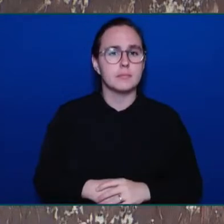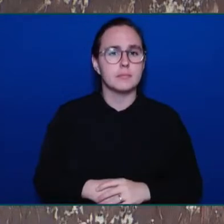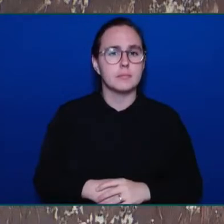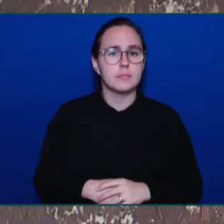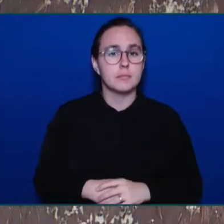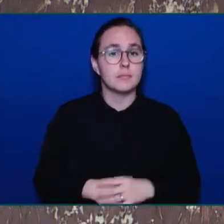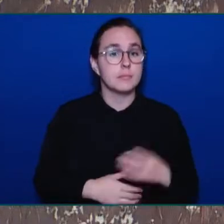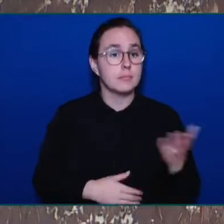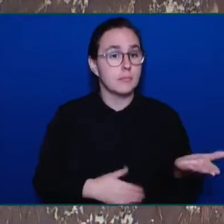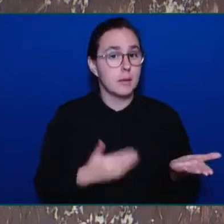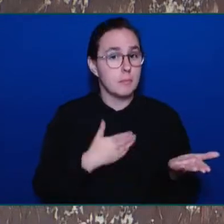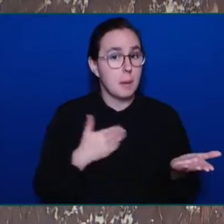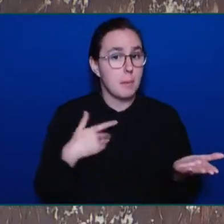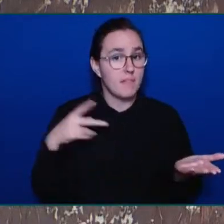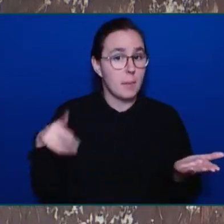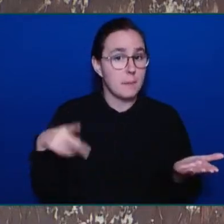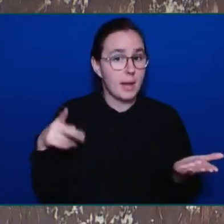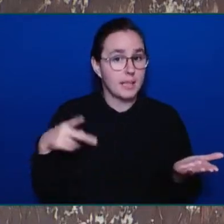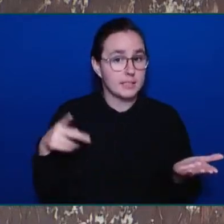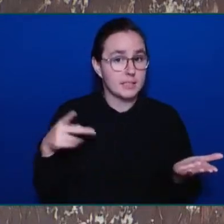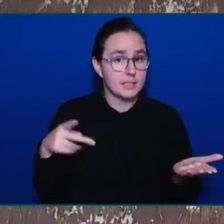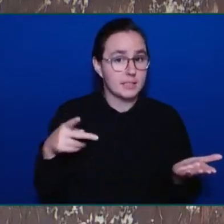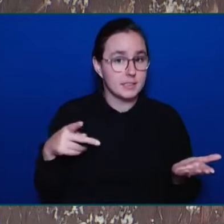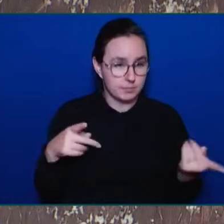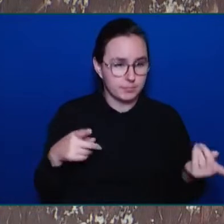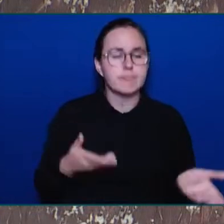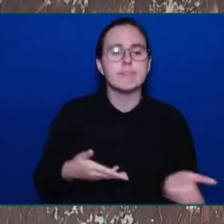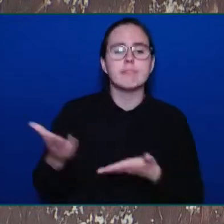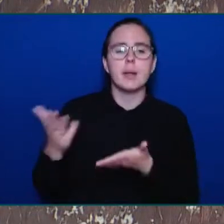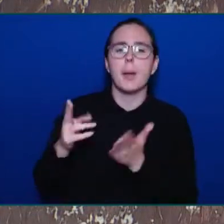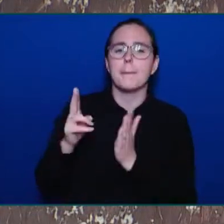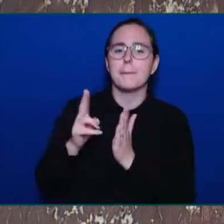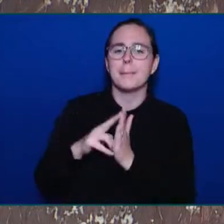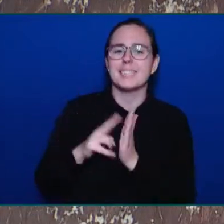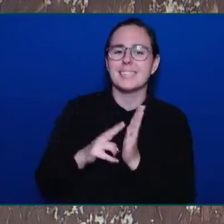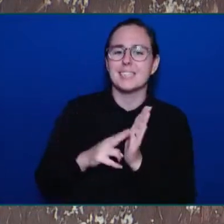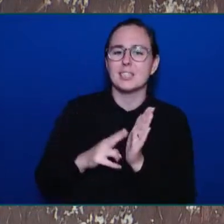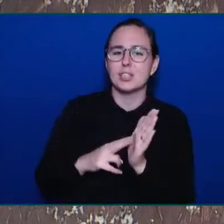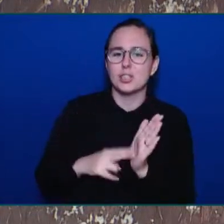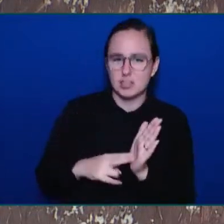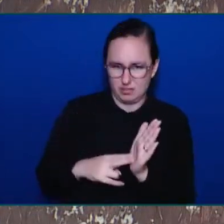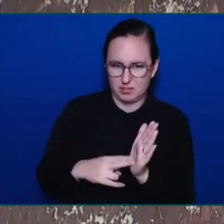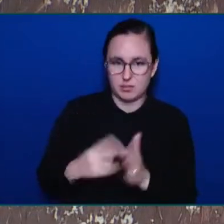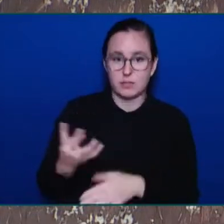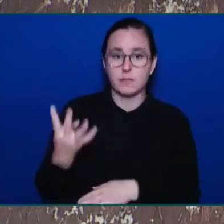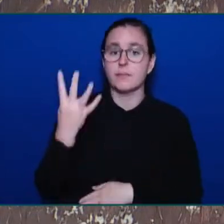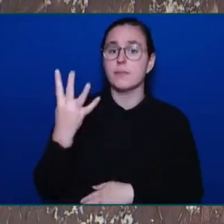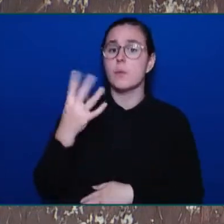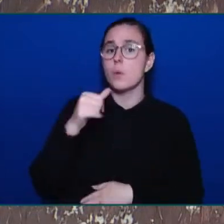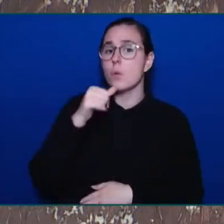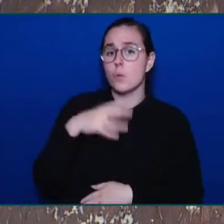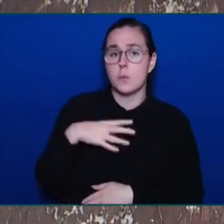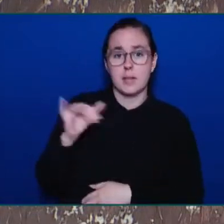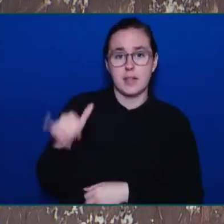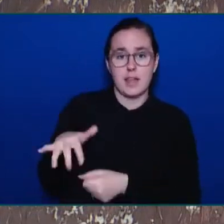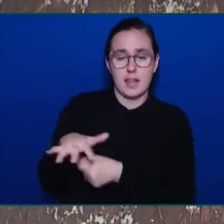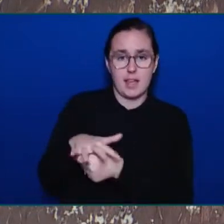4 hardworking, incredible ladies in Penticton and area that are doing their best to inform people in our area about